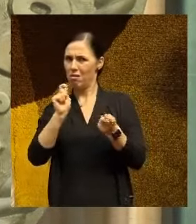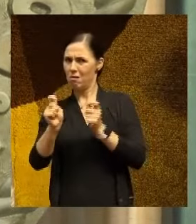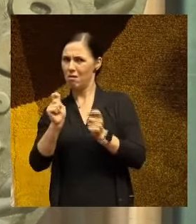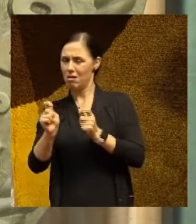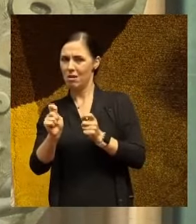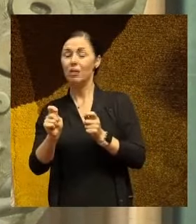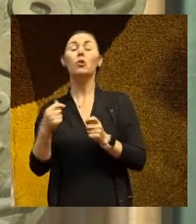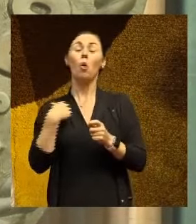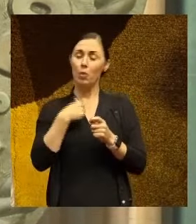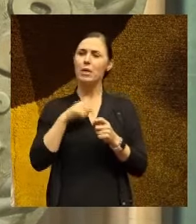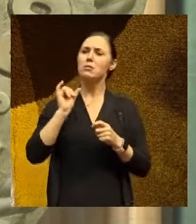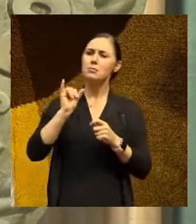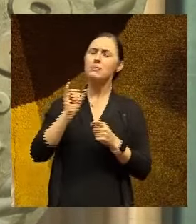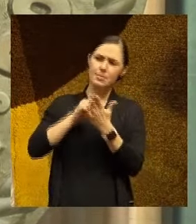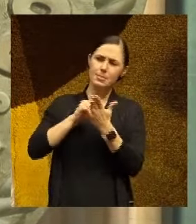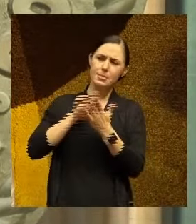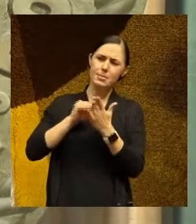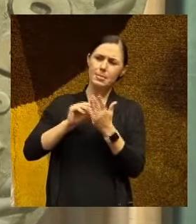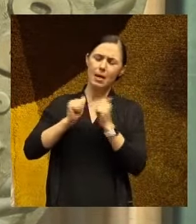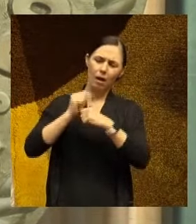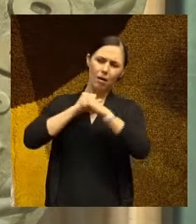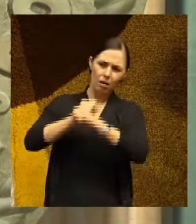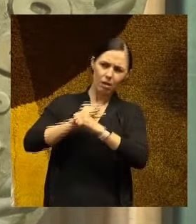remain vigilant.